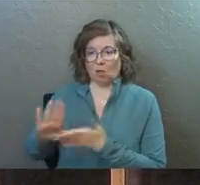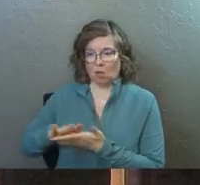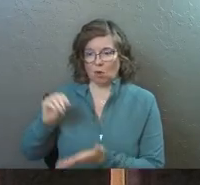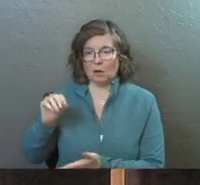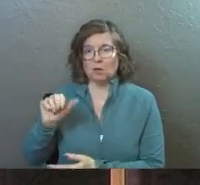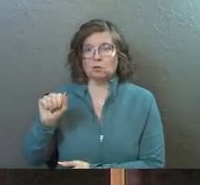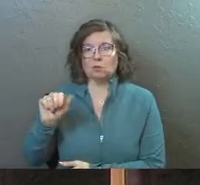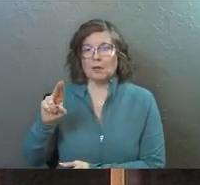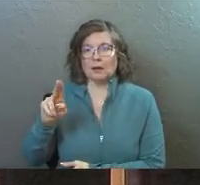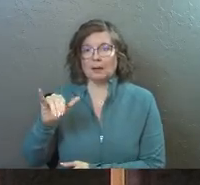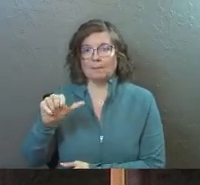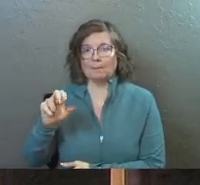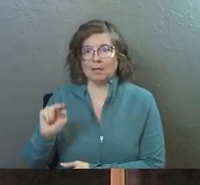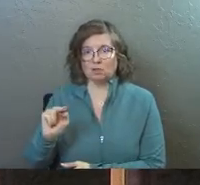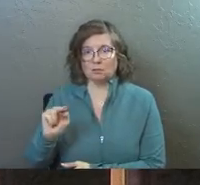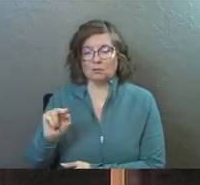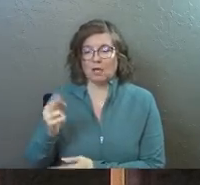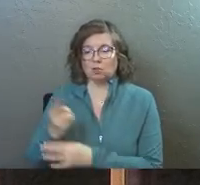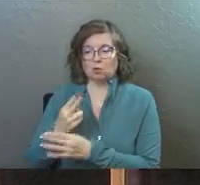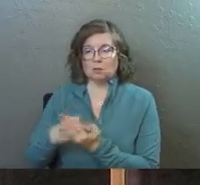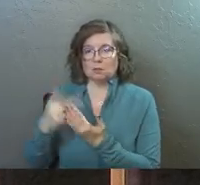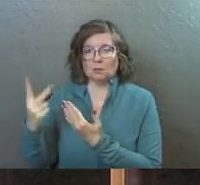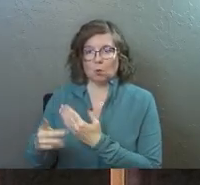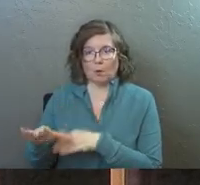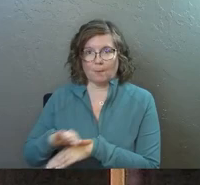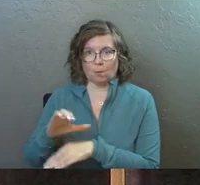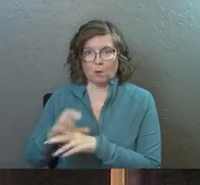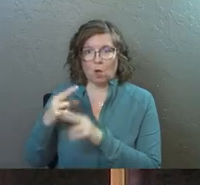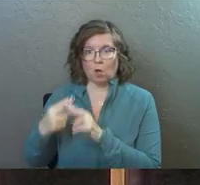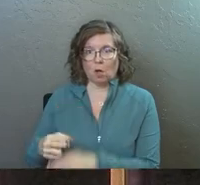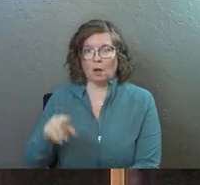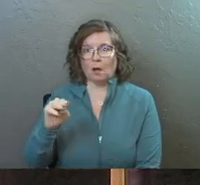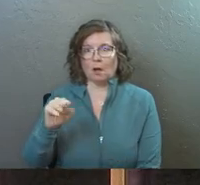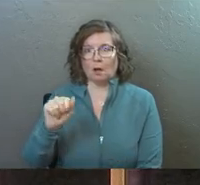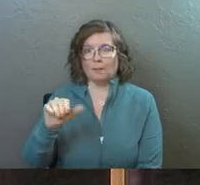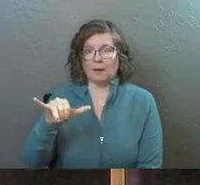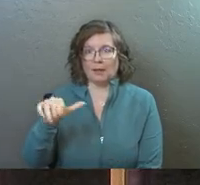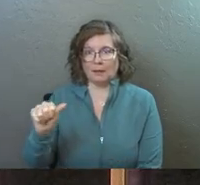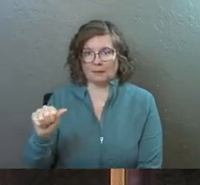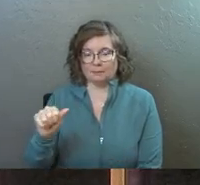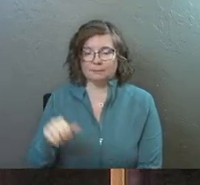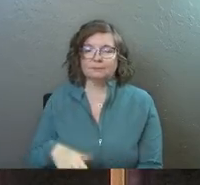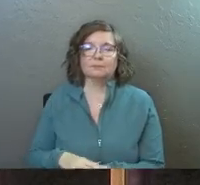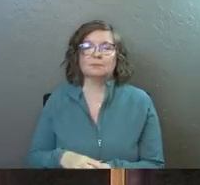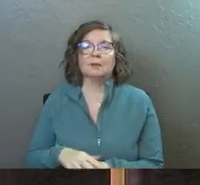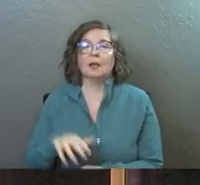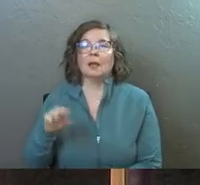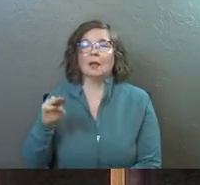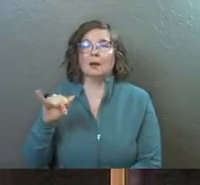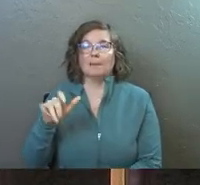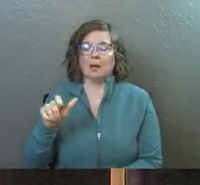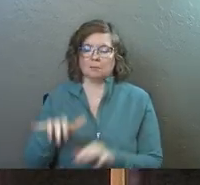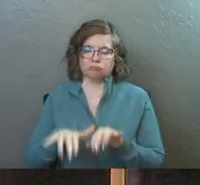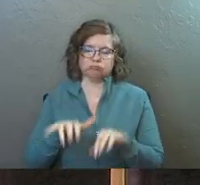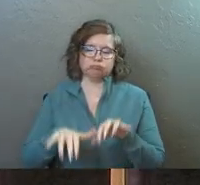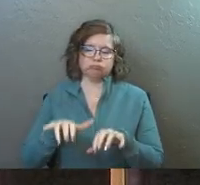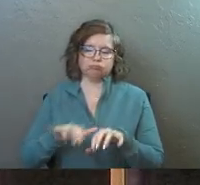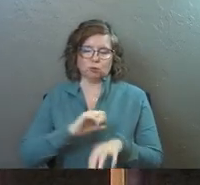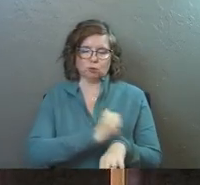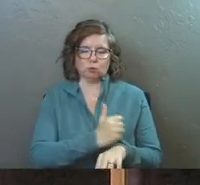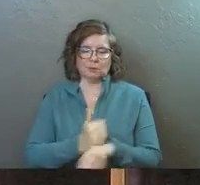so she uses a program called Maya in order to do animation. And in Maya, you go in there and you